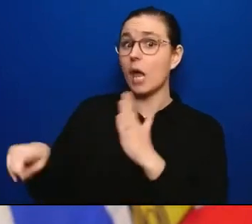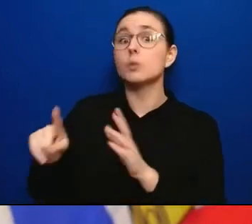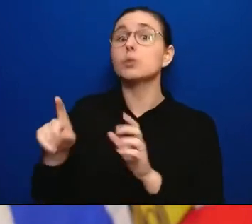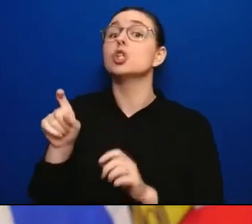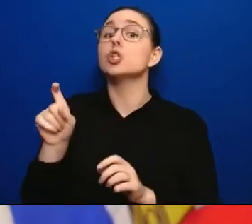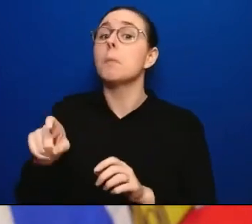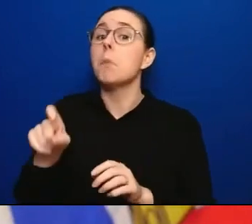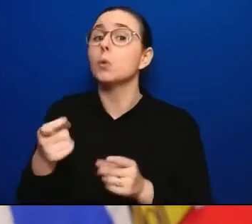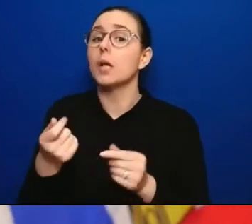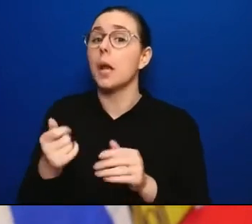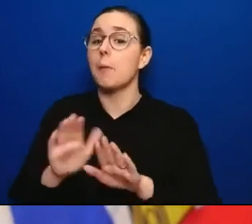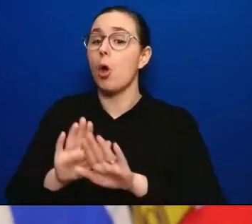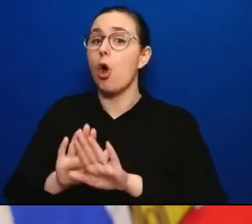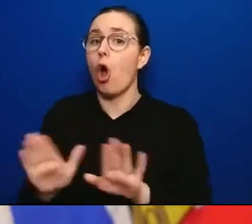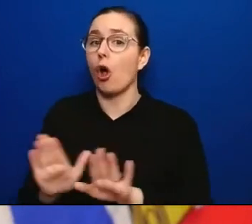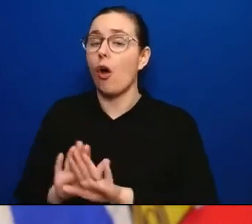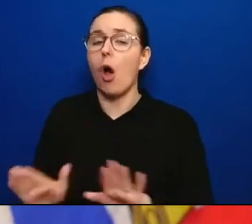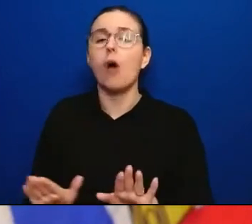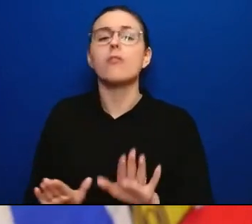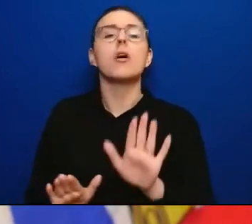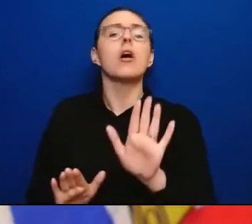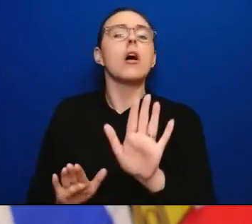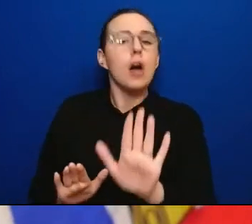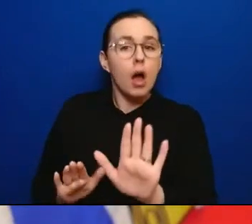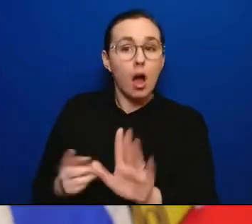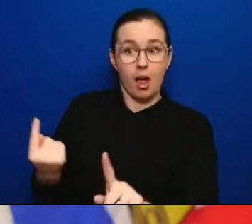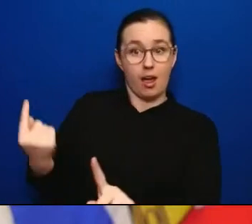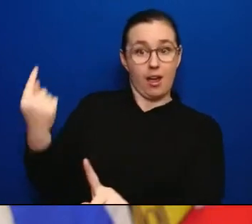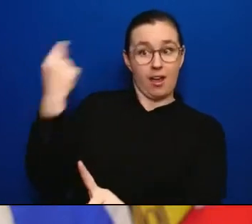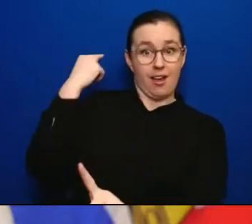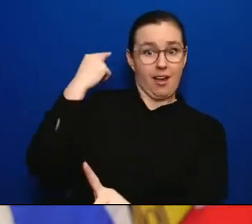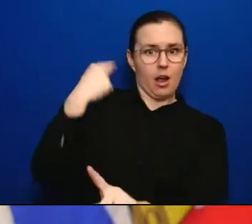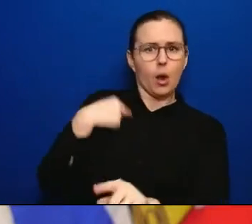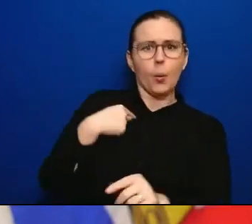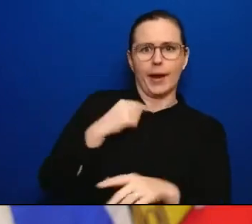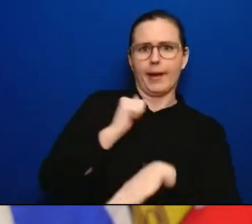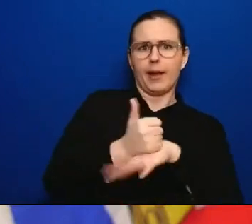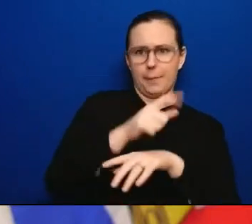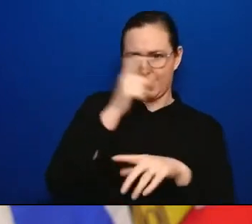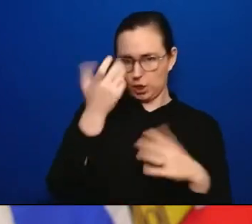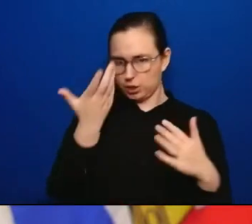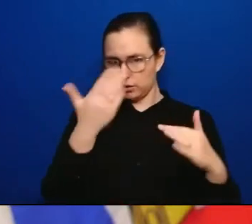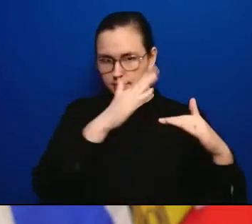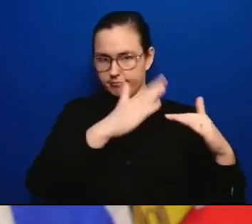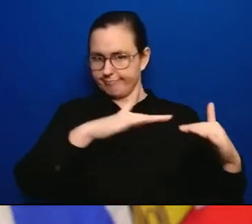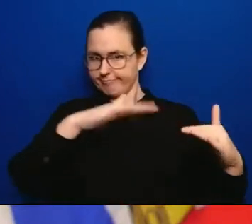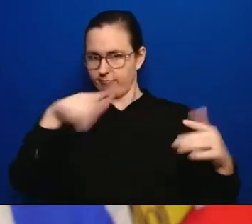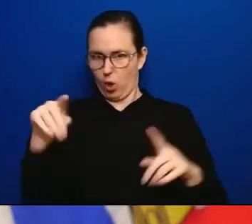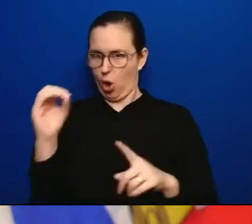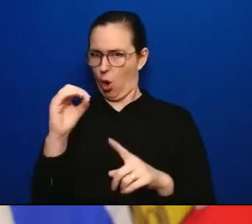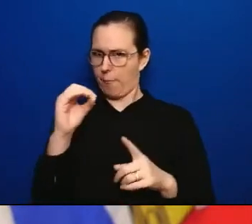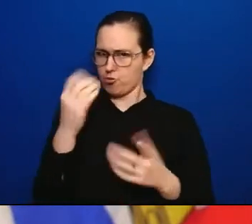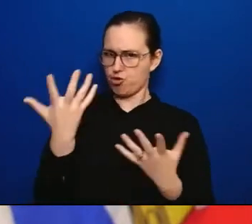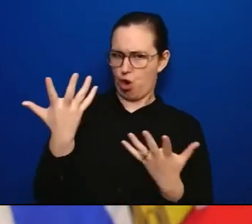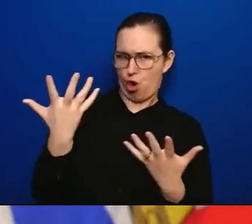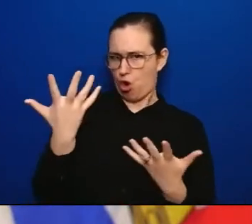put in place because we didn't understand, we didn't have all those details of what Omicron was going to look like and